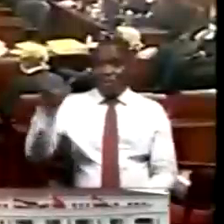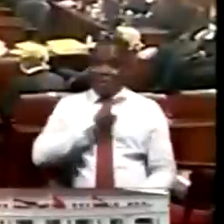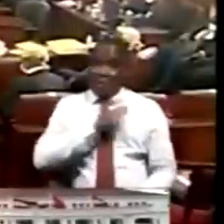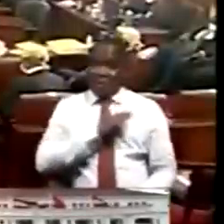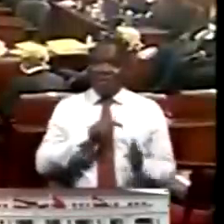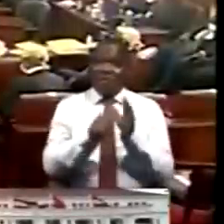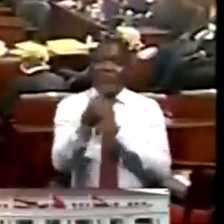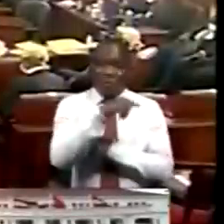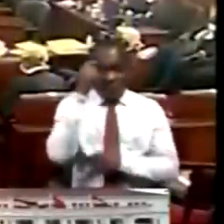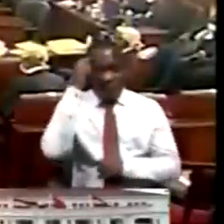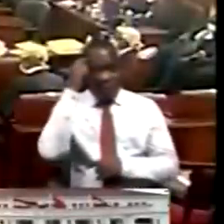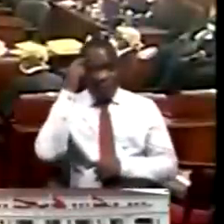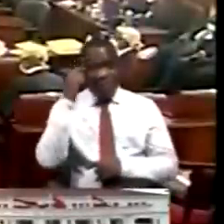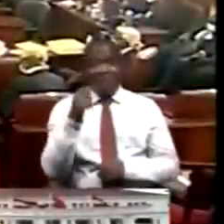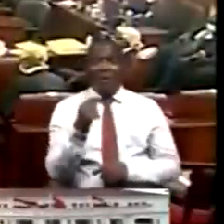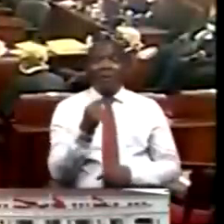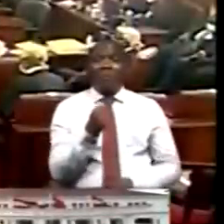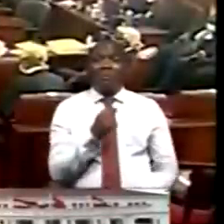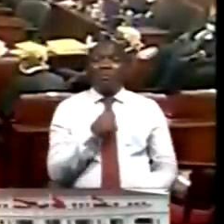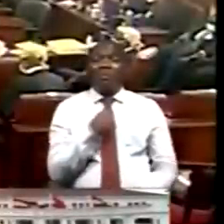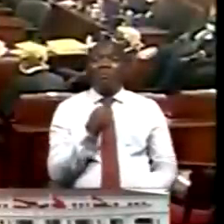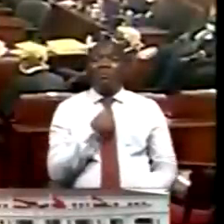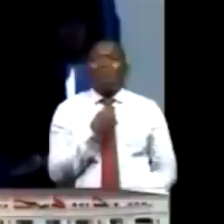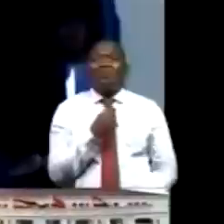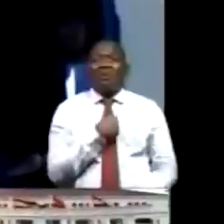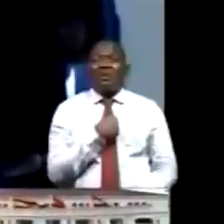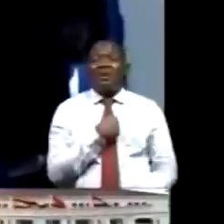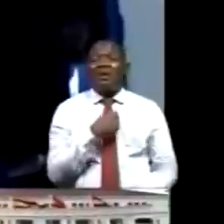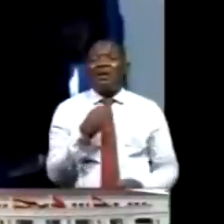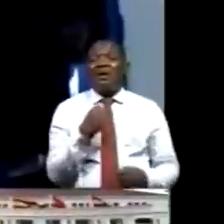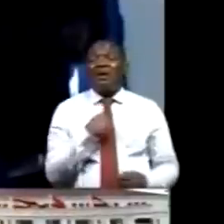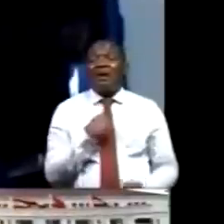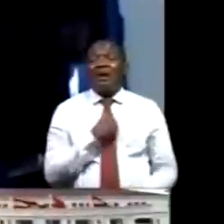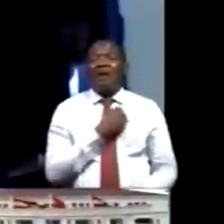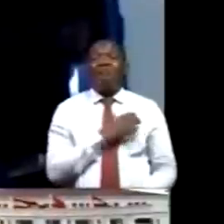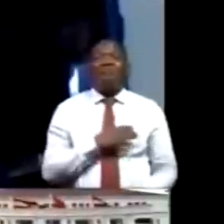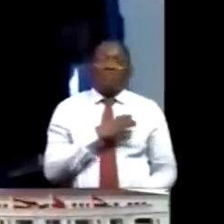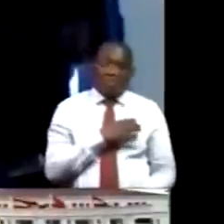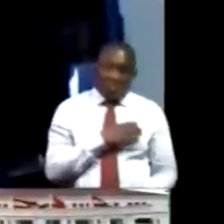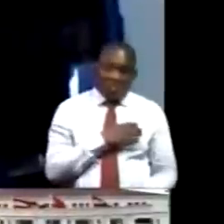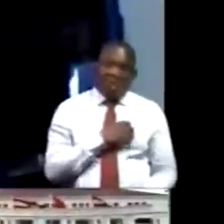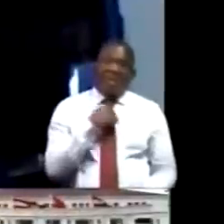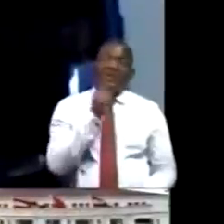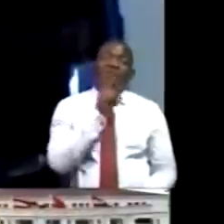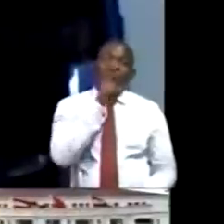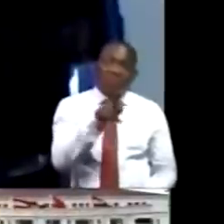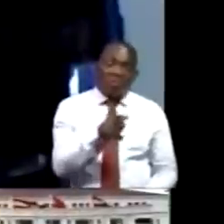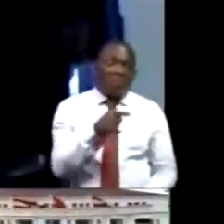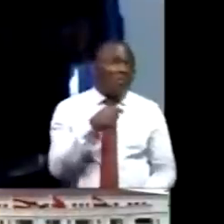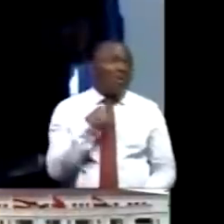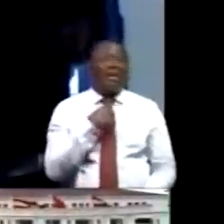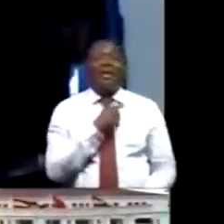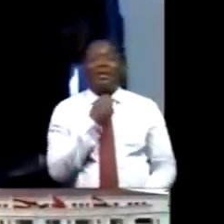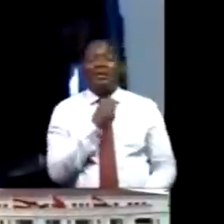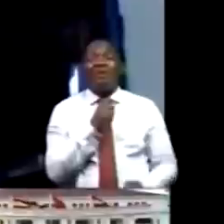I have a temperament for fairness. I have a temperament for telling the truth. I have a temperament